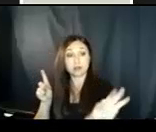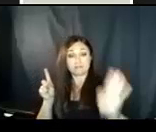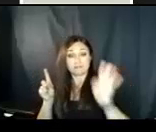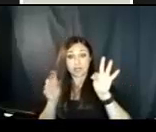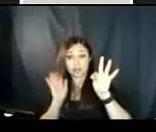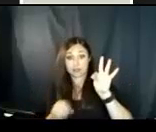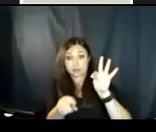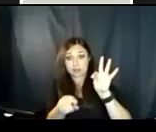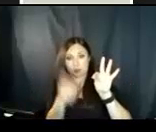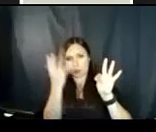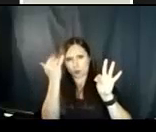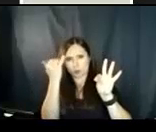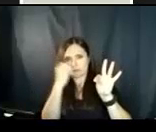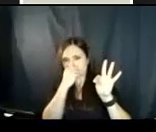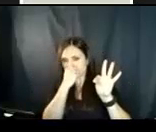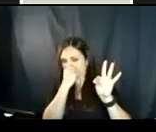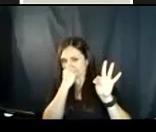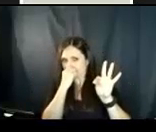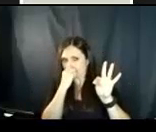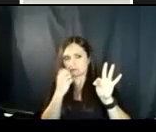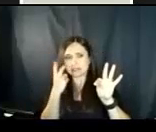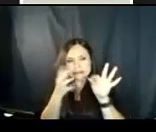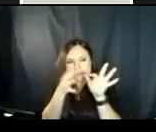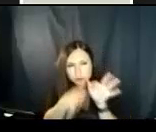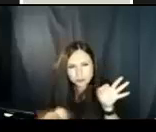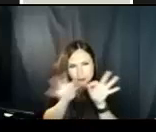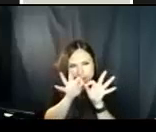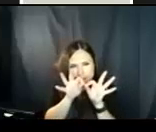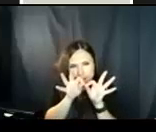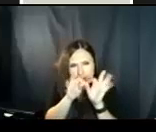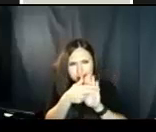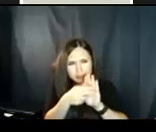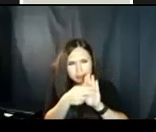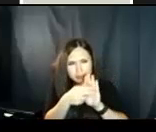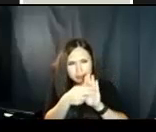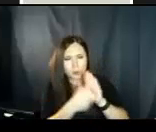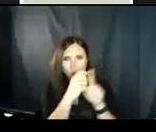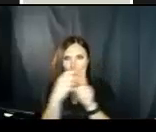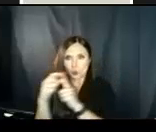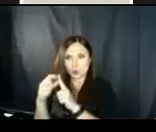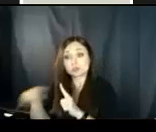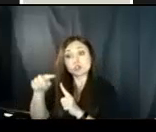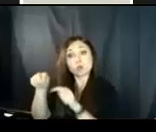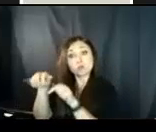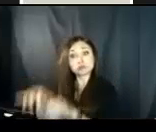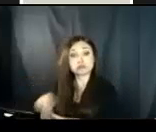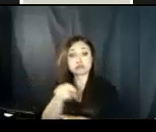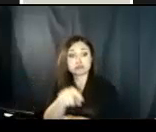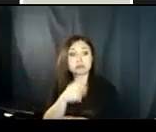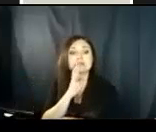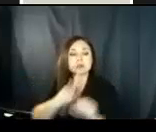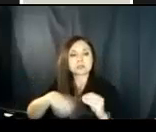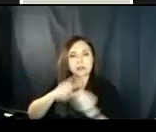one is because I see some keywords in here that were actually, you guys mentioned earlier. So this one talks about a